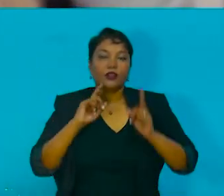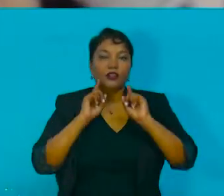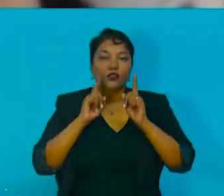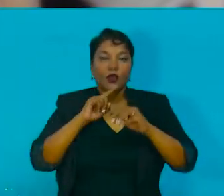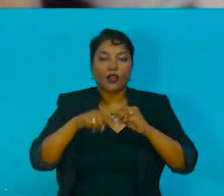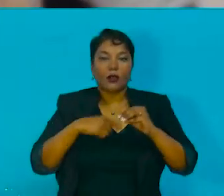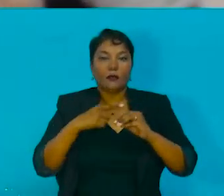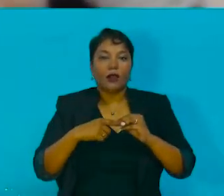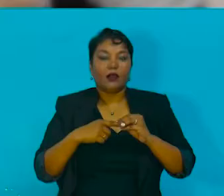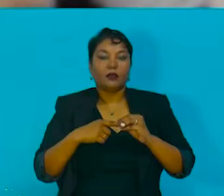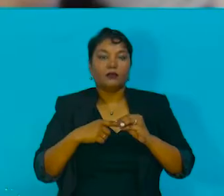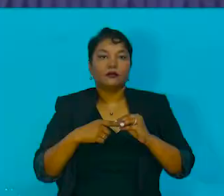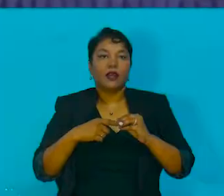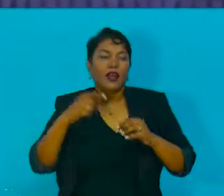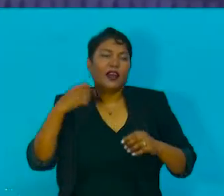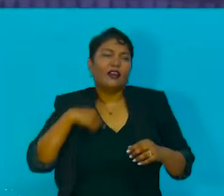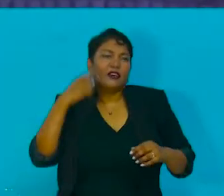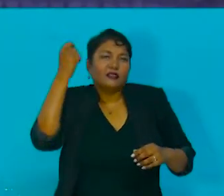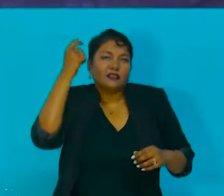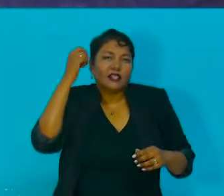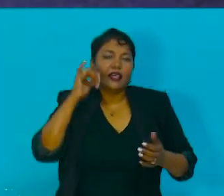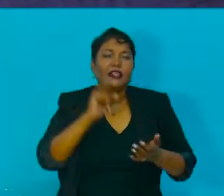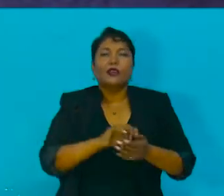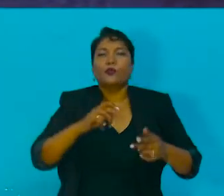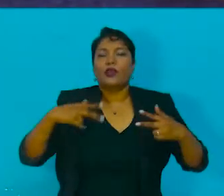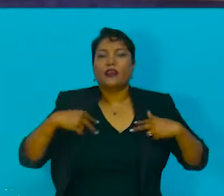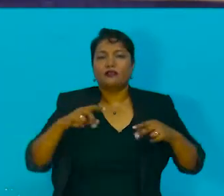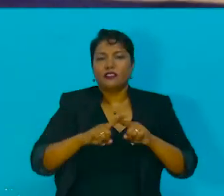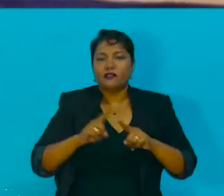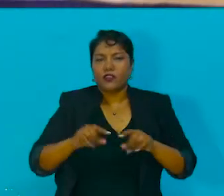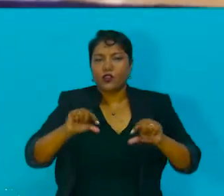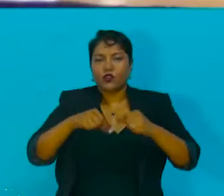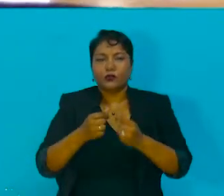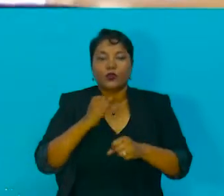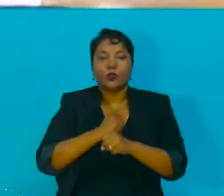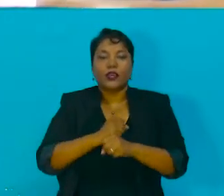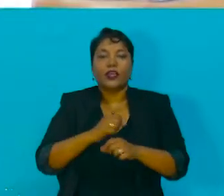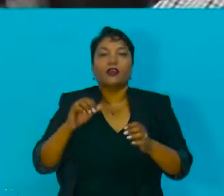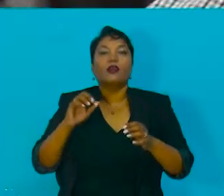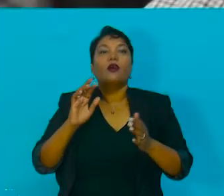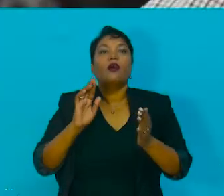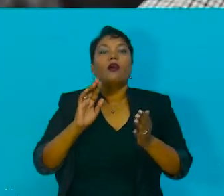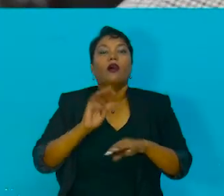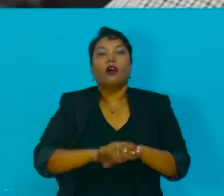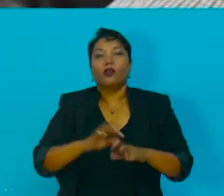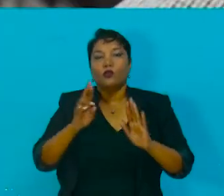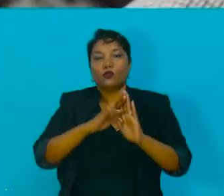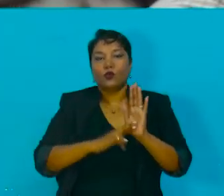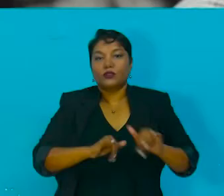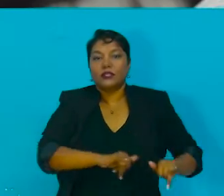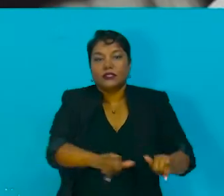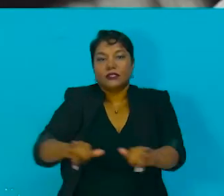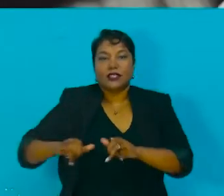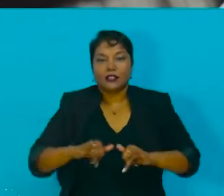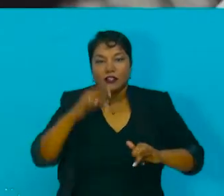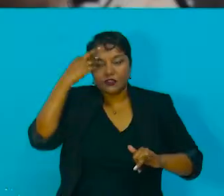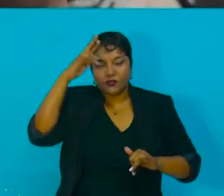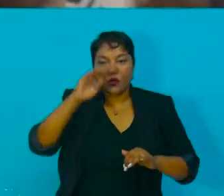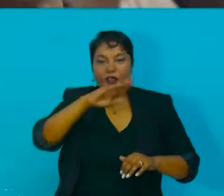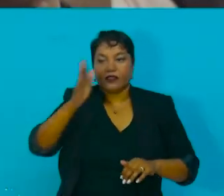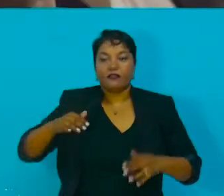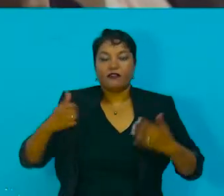I got the impression that you have various groups working on frameworks and standards for renewables and energy